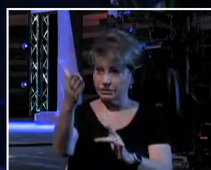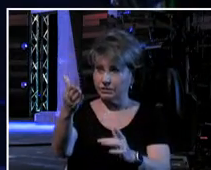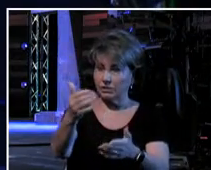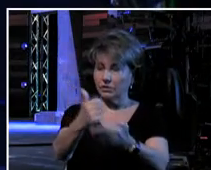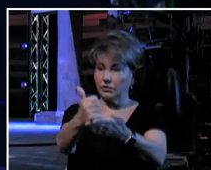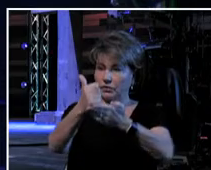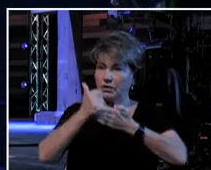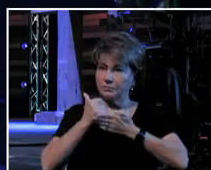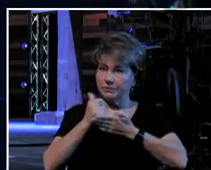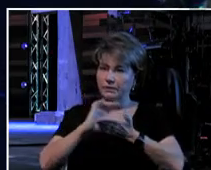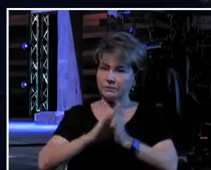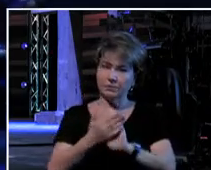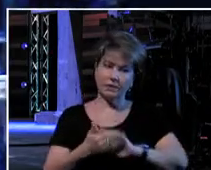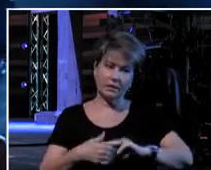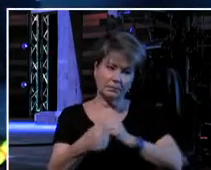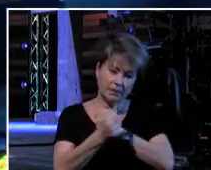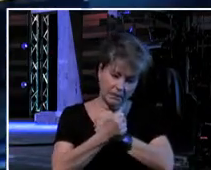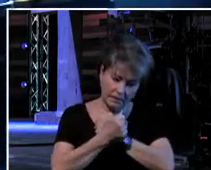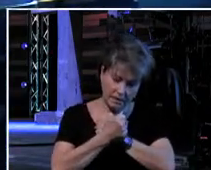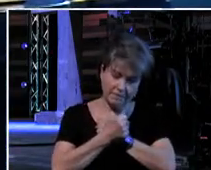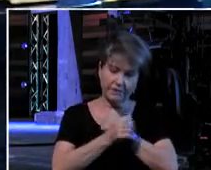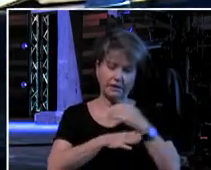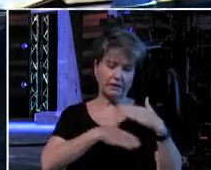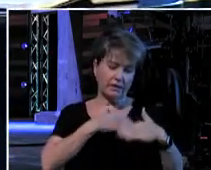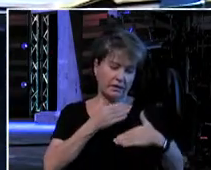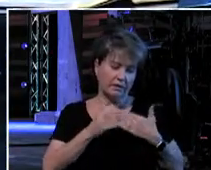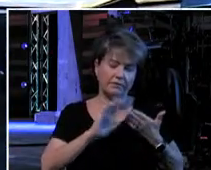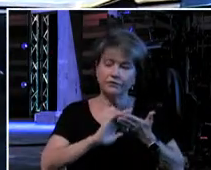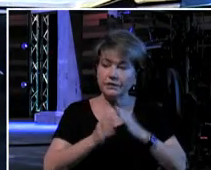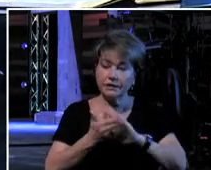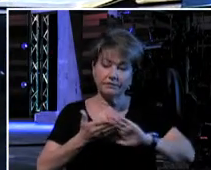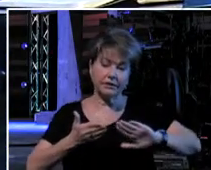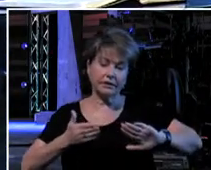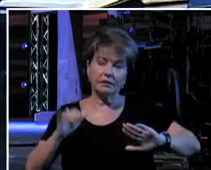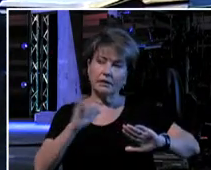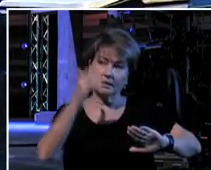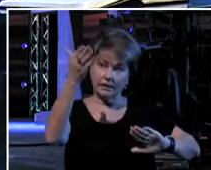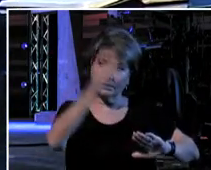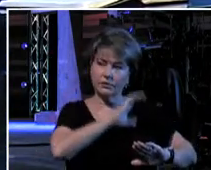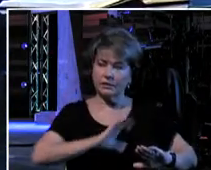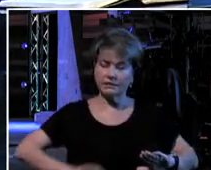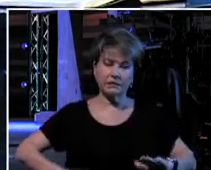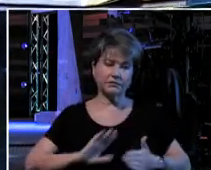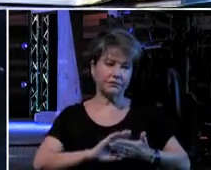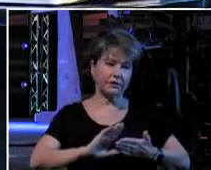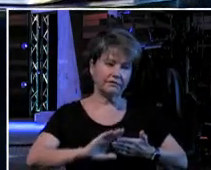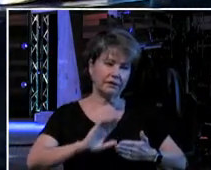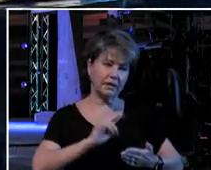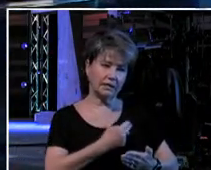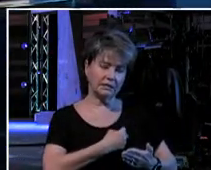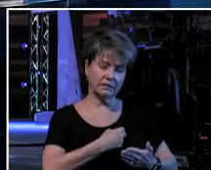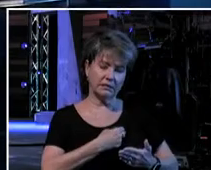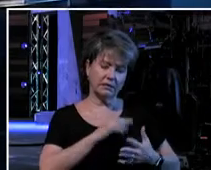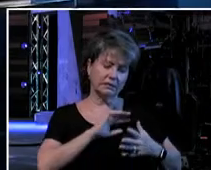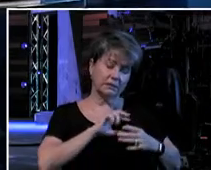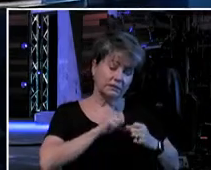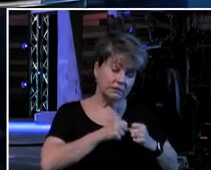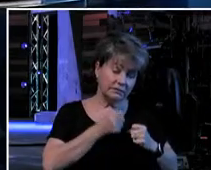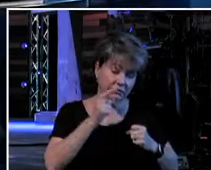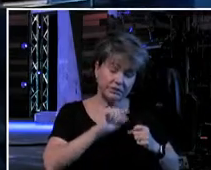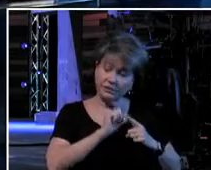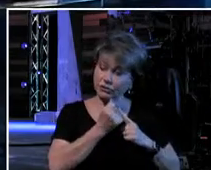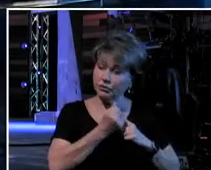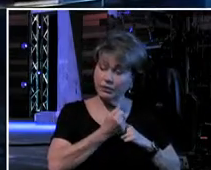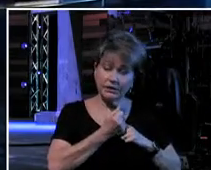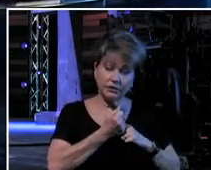loving, make us loving, to make us more forgiving like Christ has forgiven us, to break our hearts for the situations